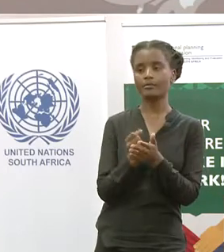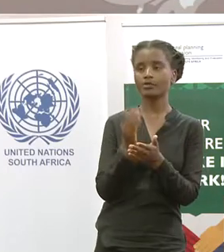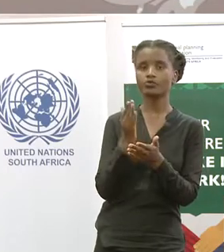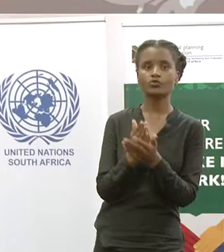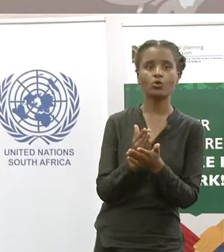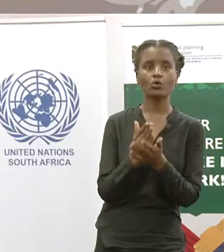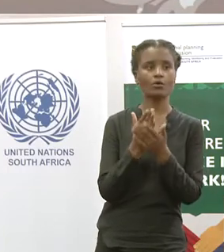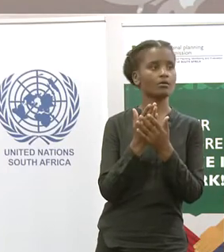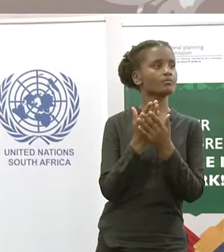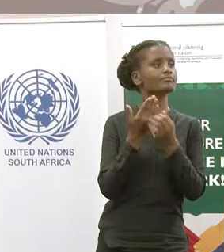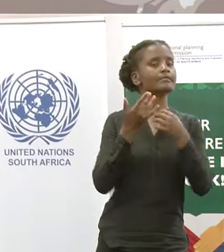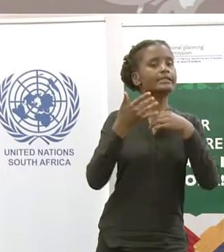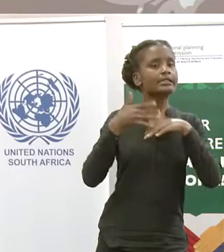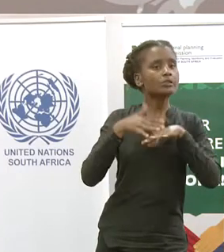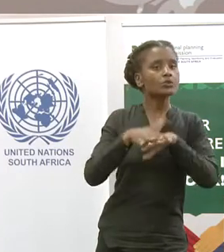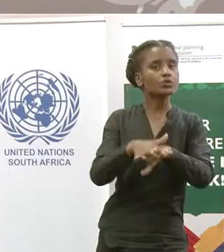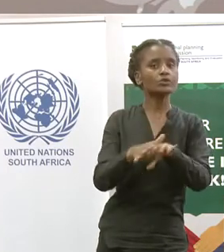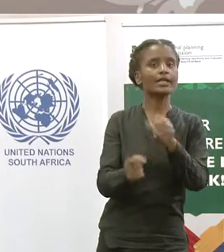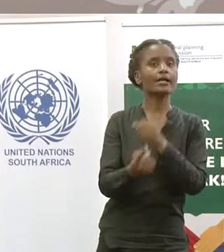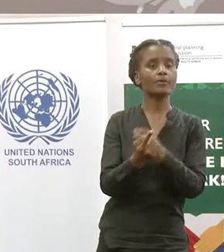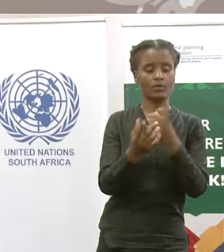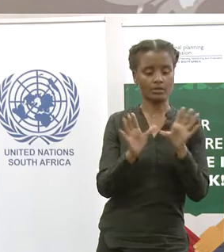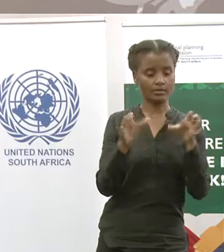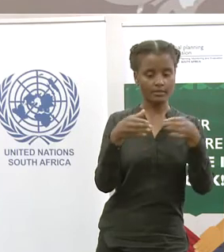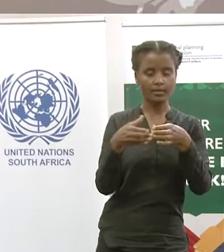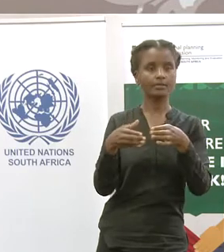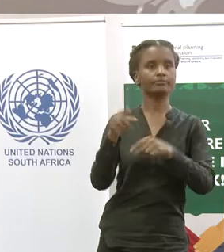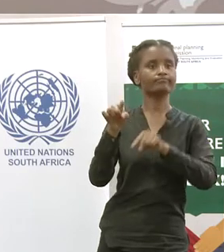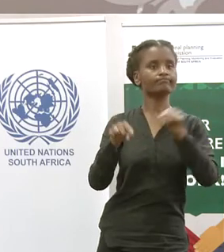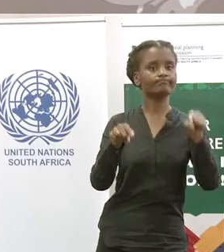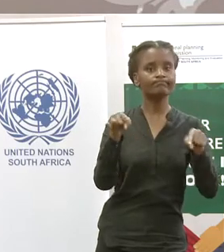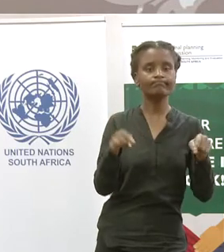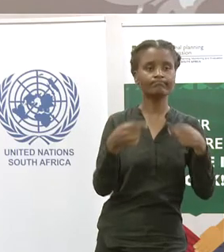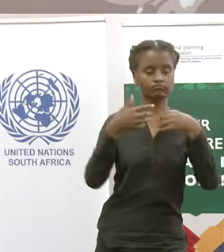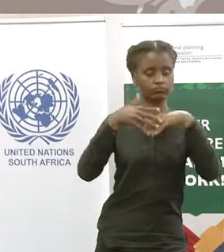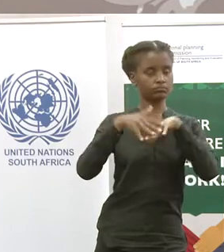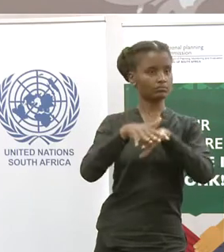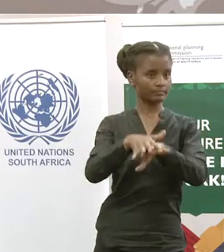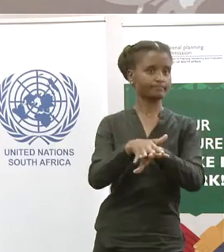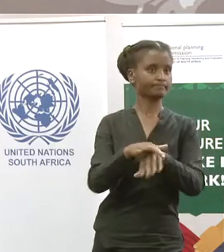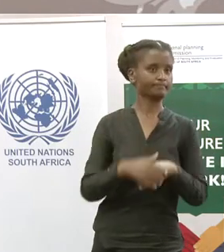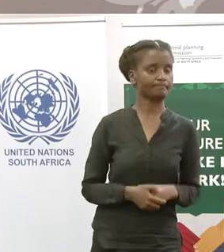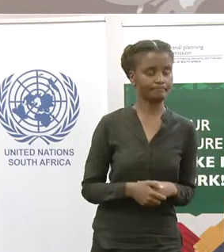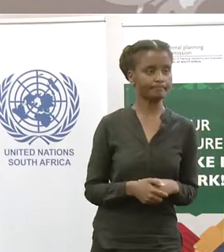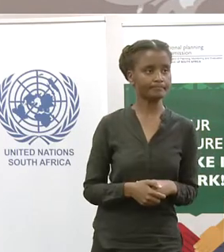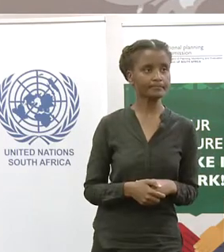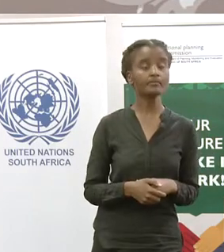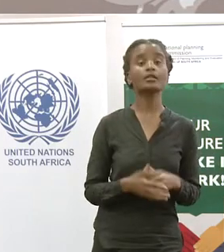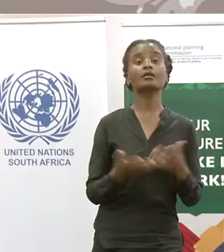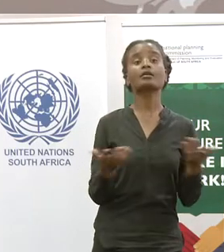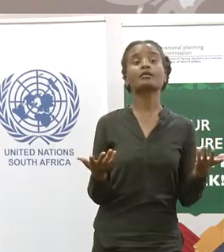inclusion across all sectors and all spheres of government. I think that is the message that I wanted to pass.